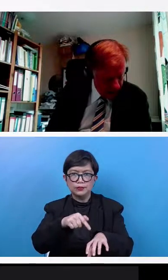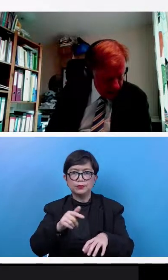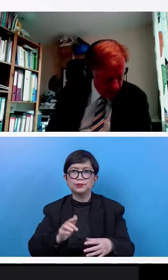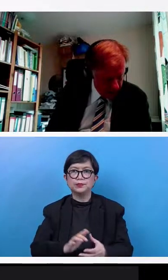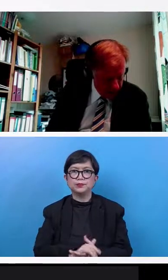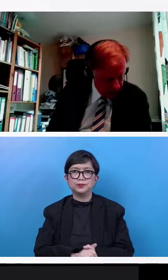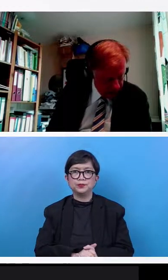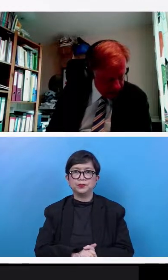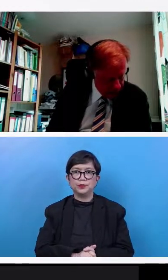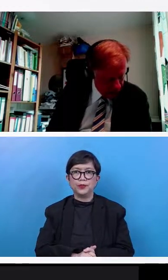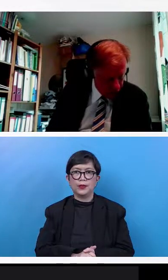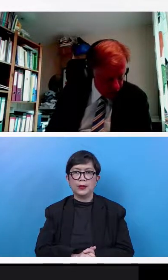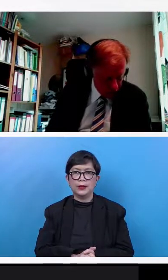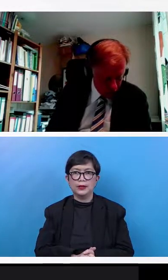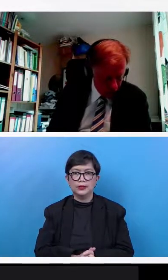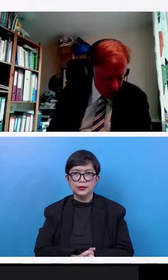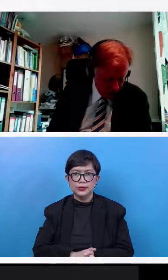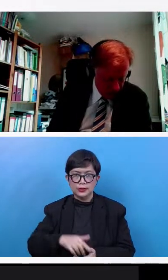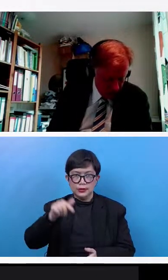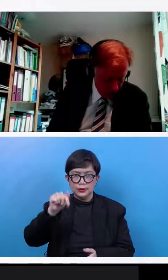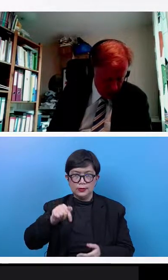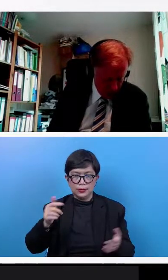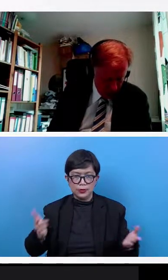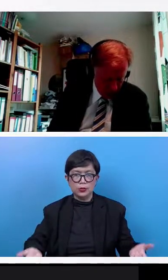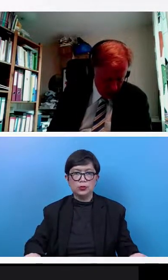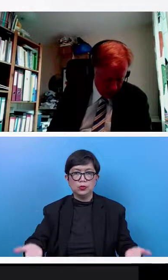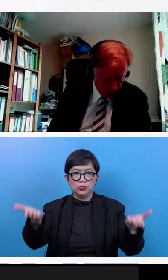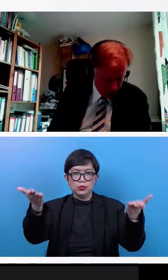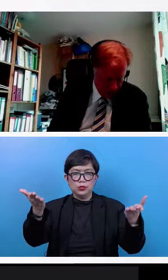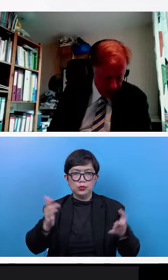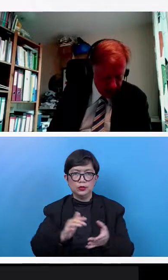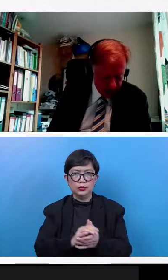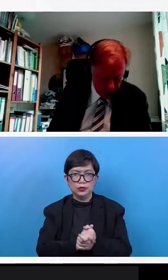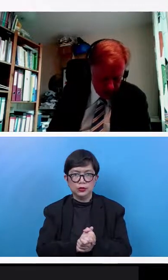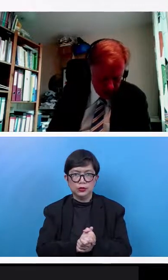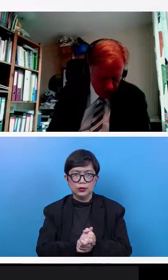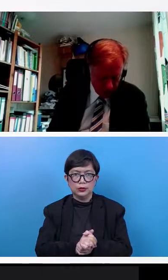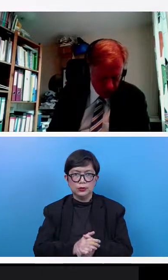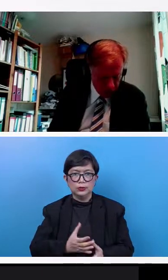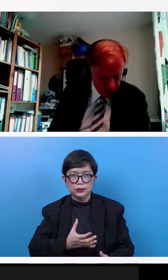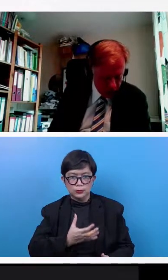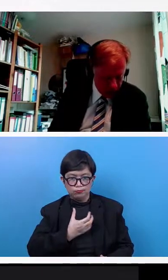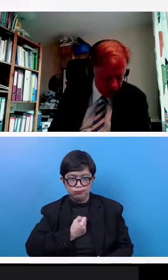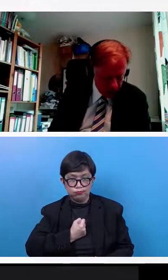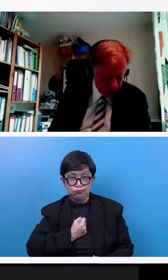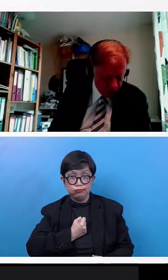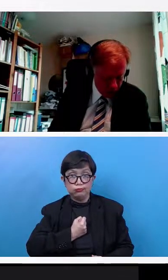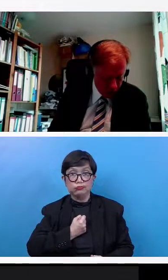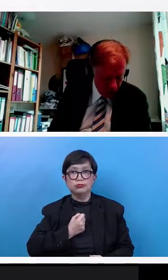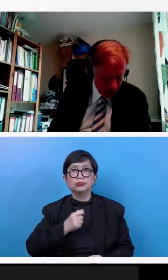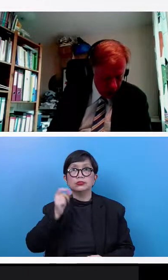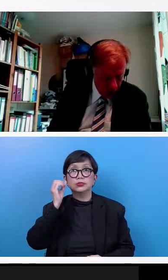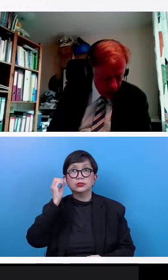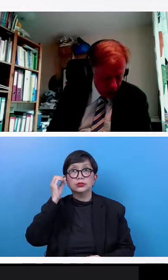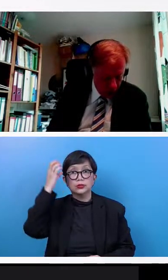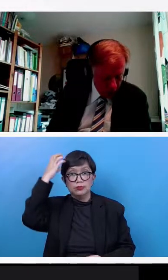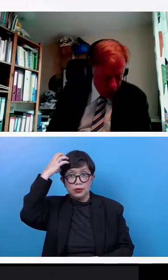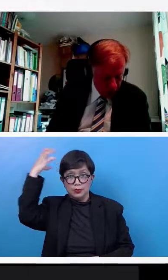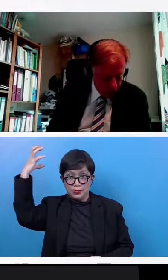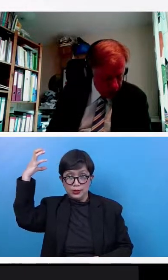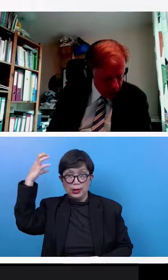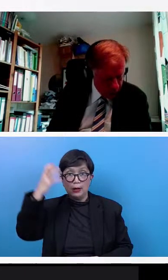It builds on strong government ownership, and extensive efforts were done to